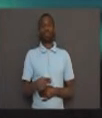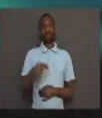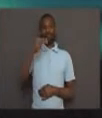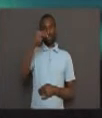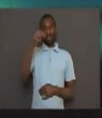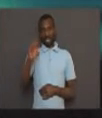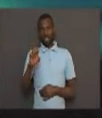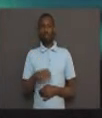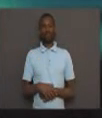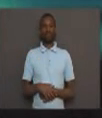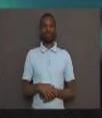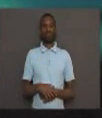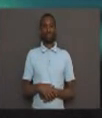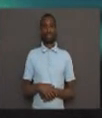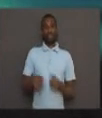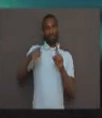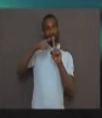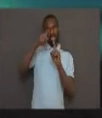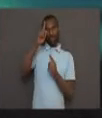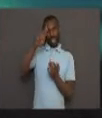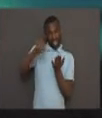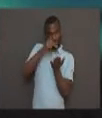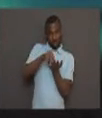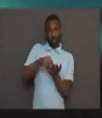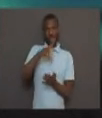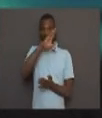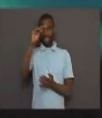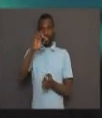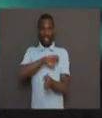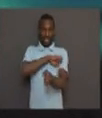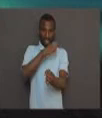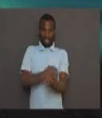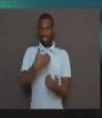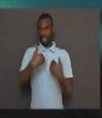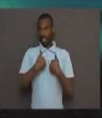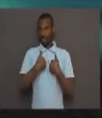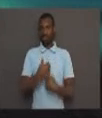helium, plus one neutron and energy.